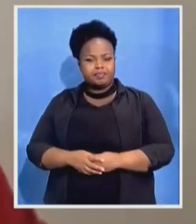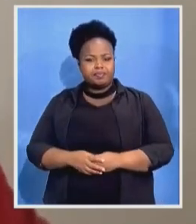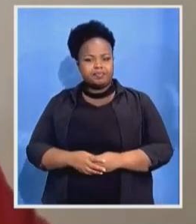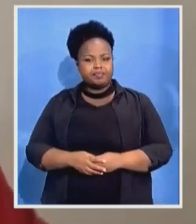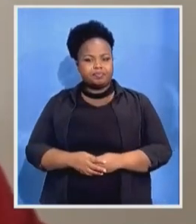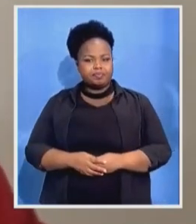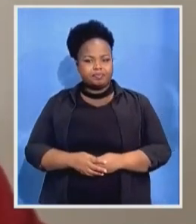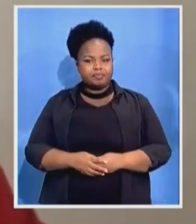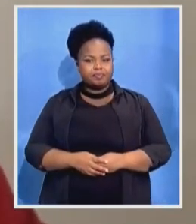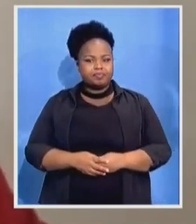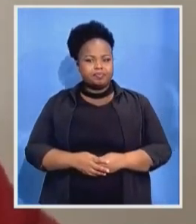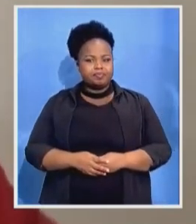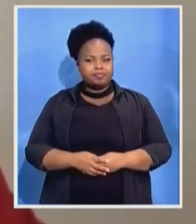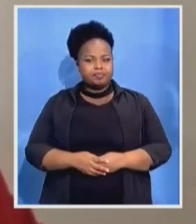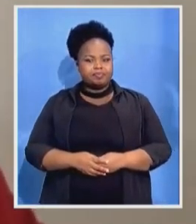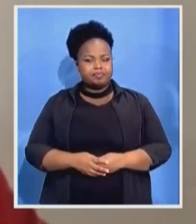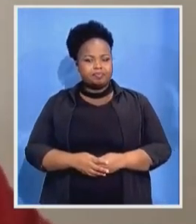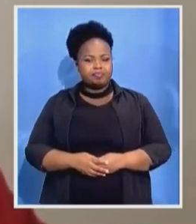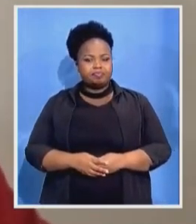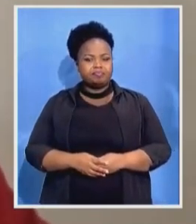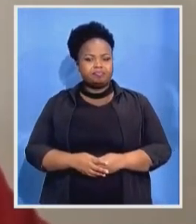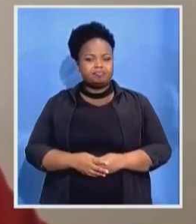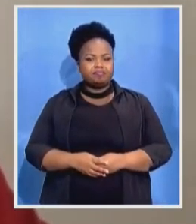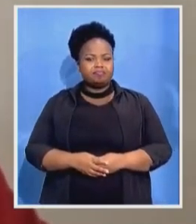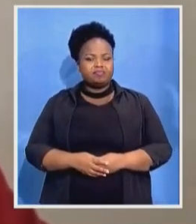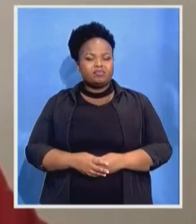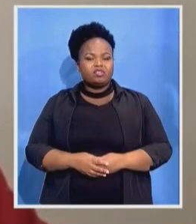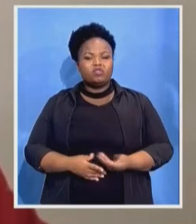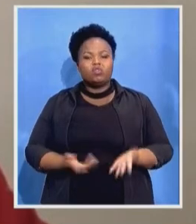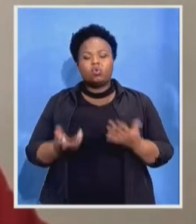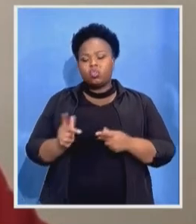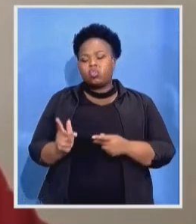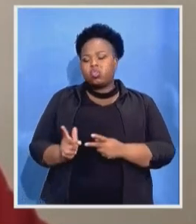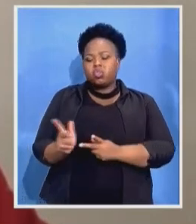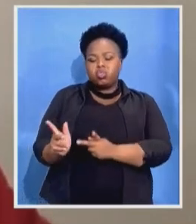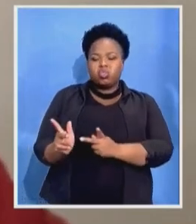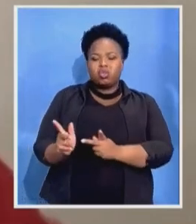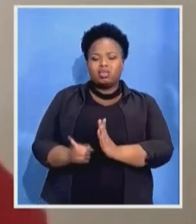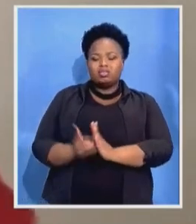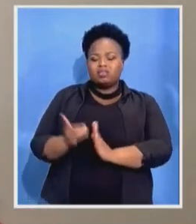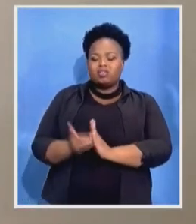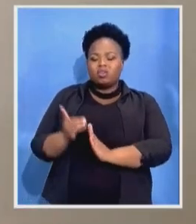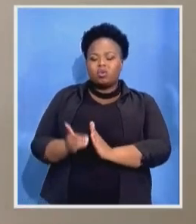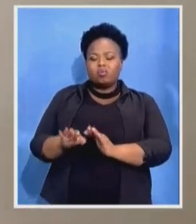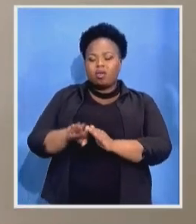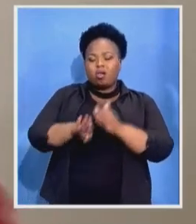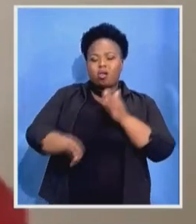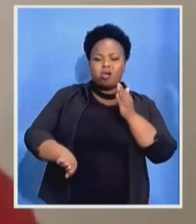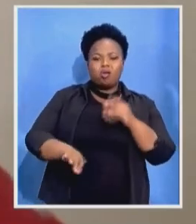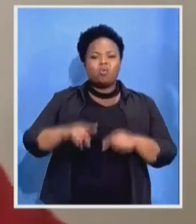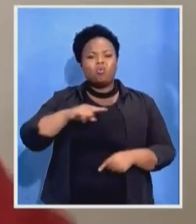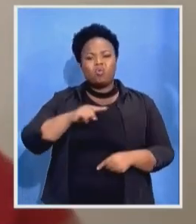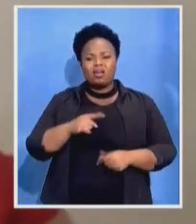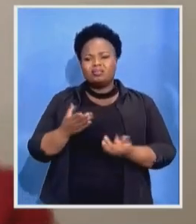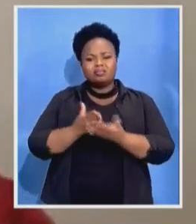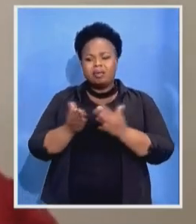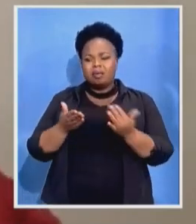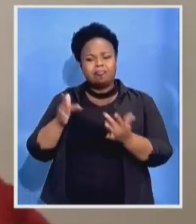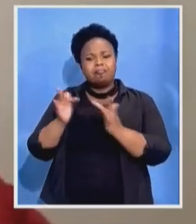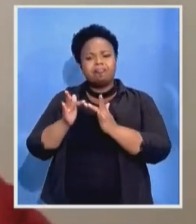persisting underdevelopment, including the lack of access to connectivity exposed by